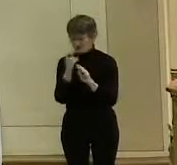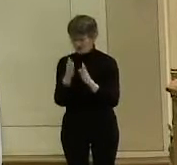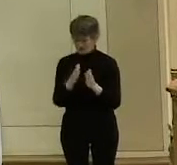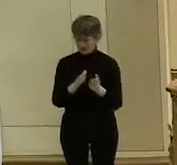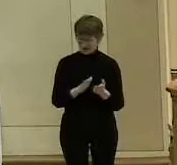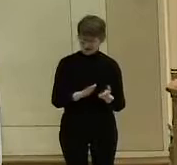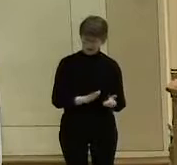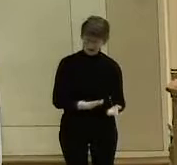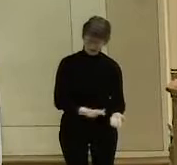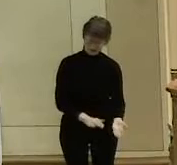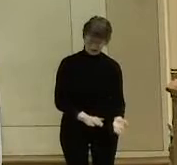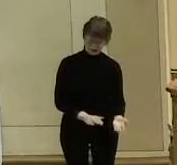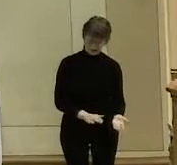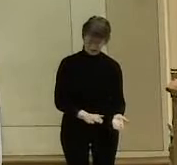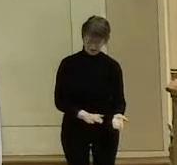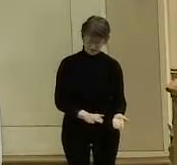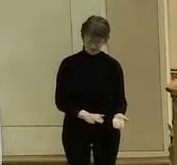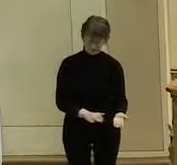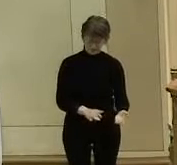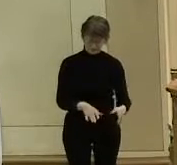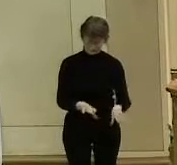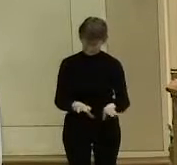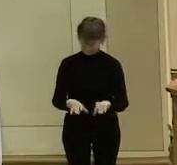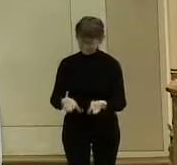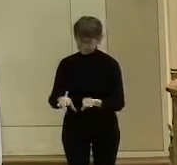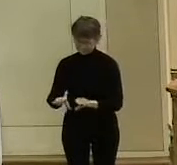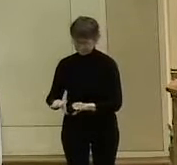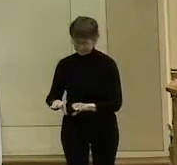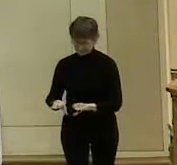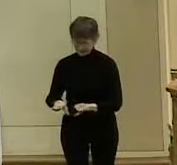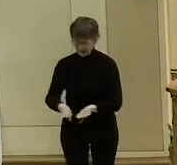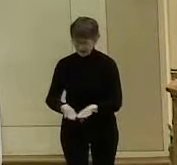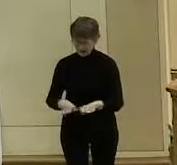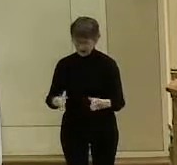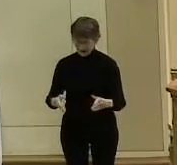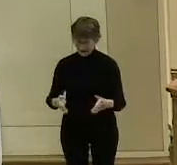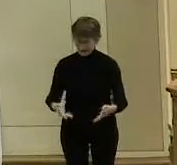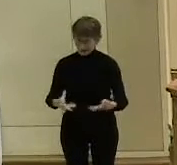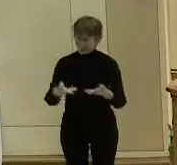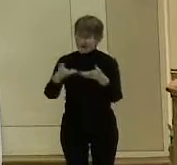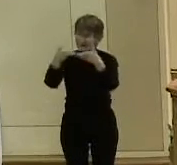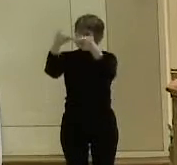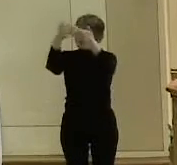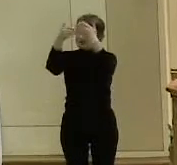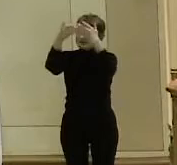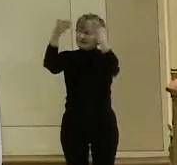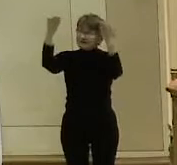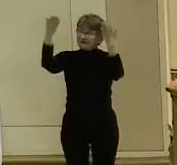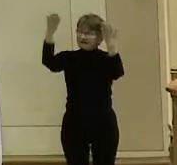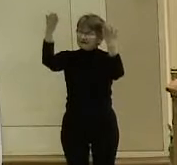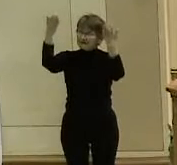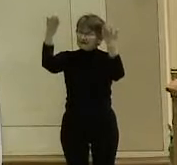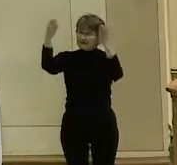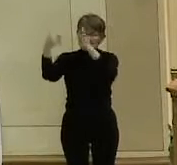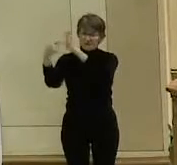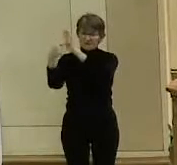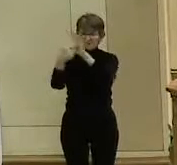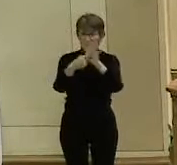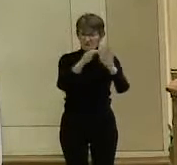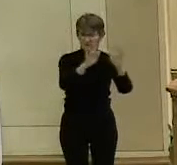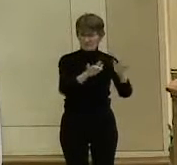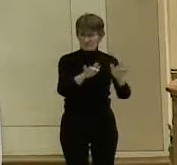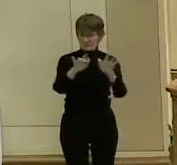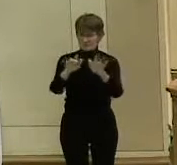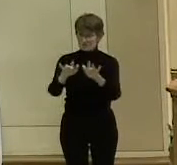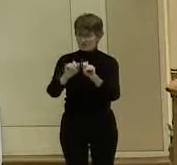resurrection and all who have died in your mercy. Welcome them into the light of your face. Have mercy on us all,